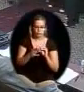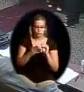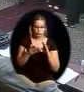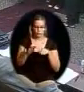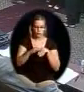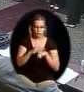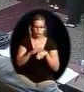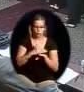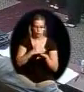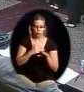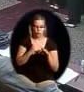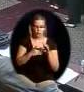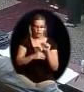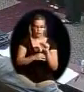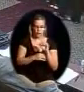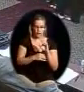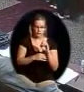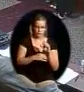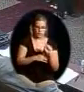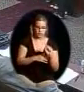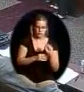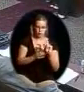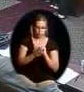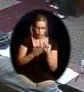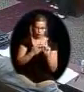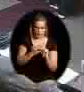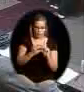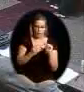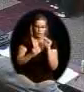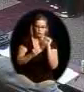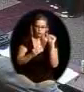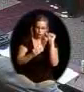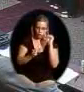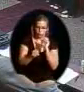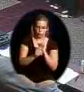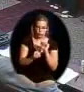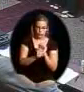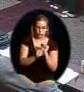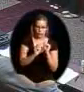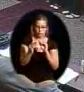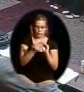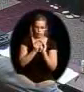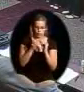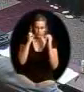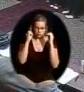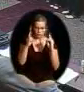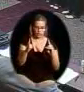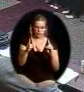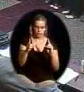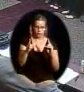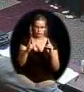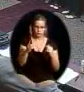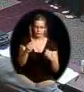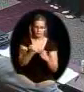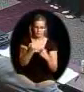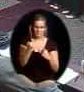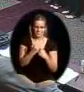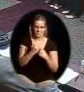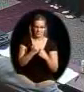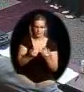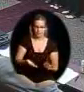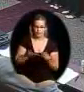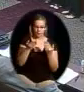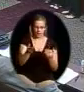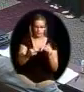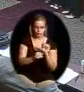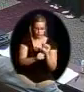Access program. Access stands for Adult Career Community Education Services Support, and it provides career and